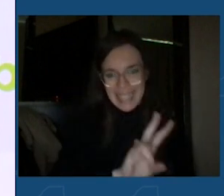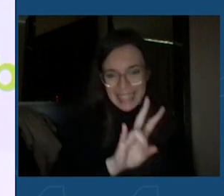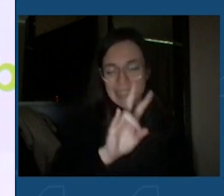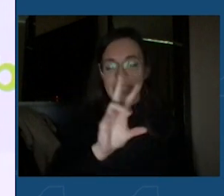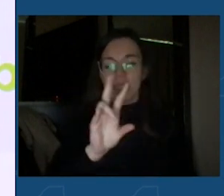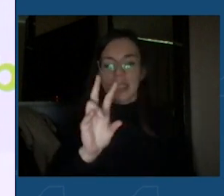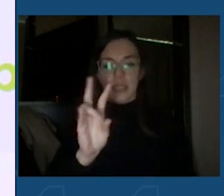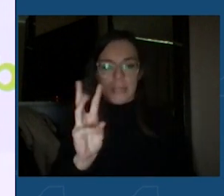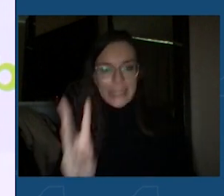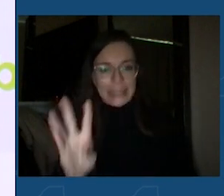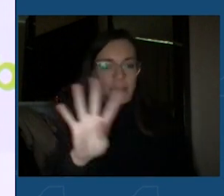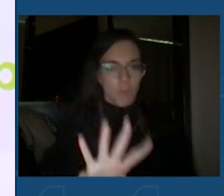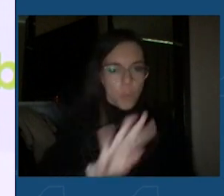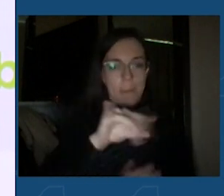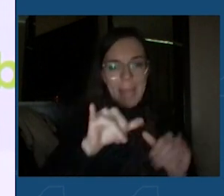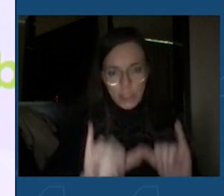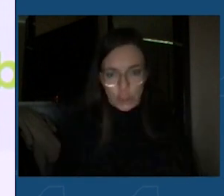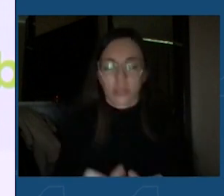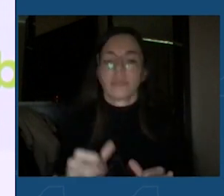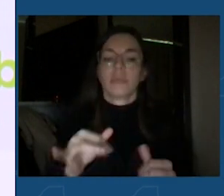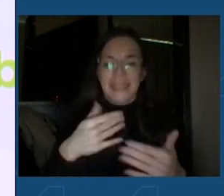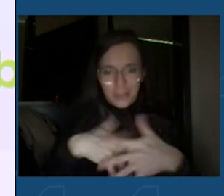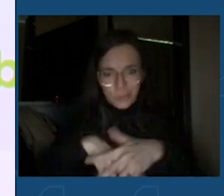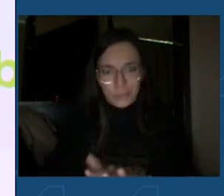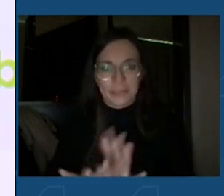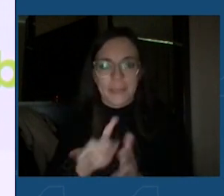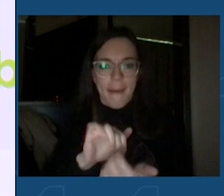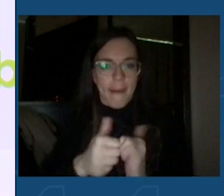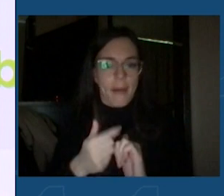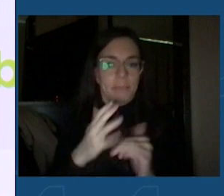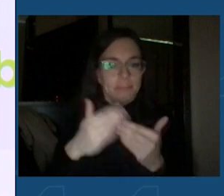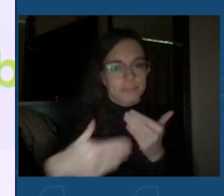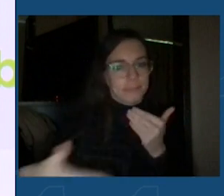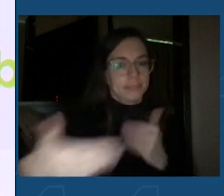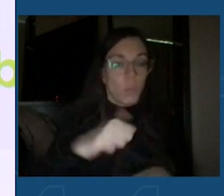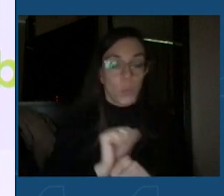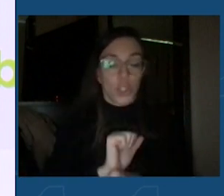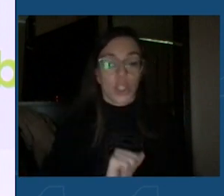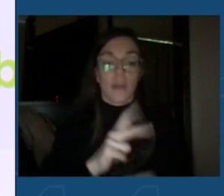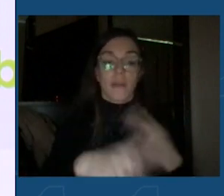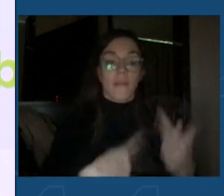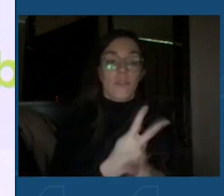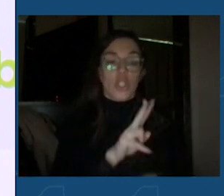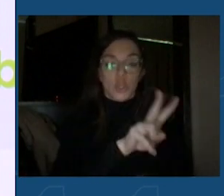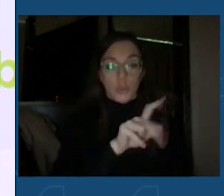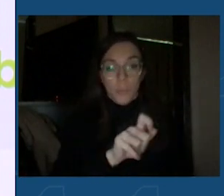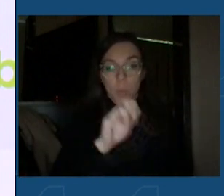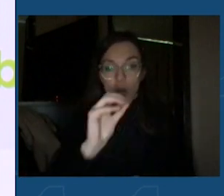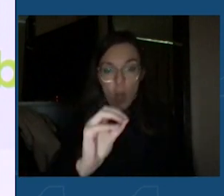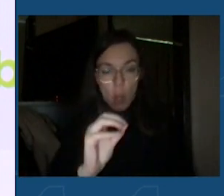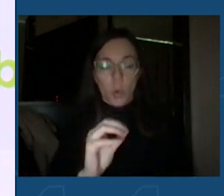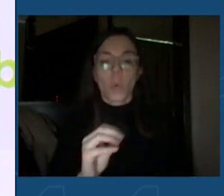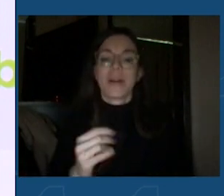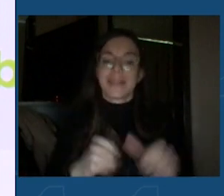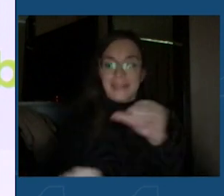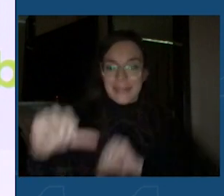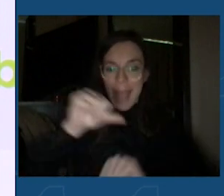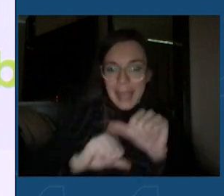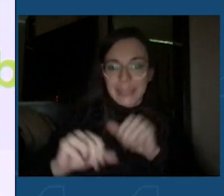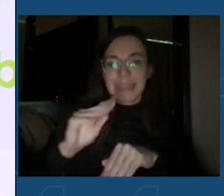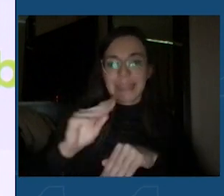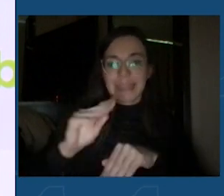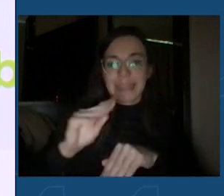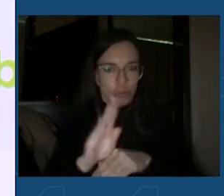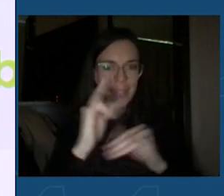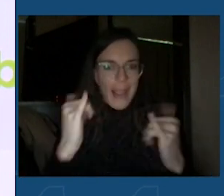and integrated 8 into how we did our work. In version 2.0, science and industry have advanced to the point that we were able to review more